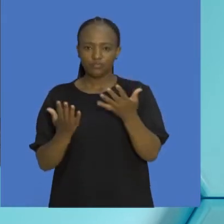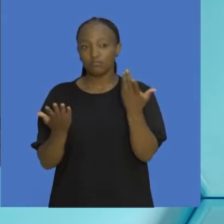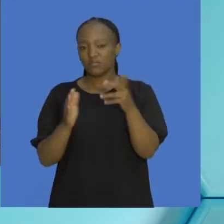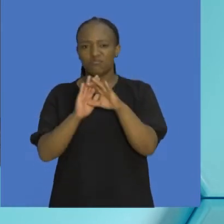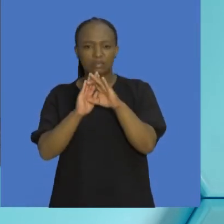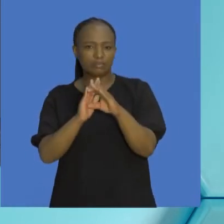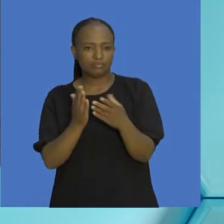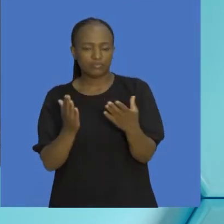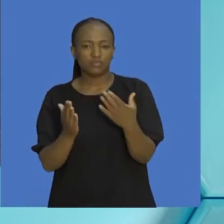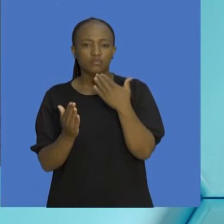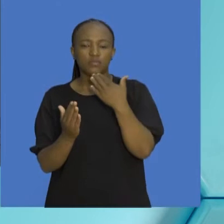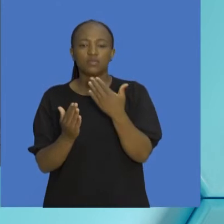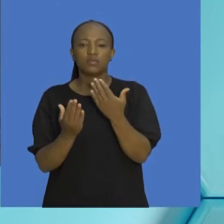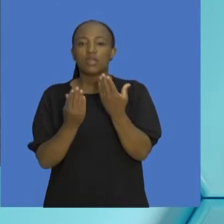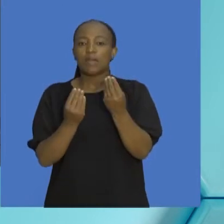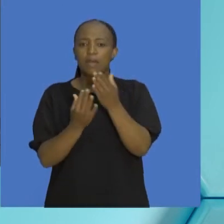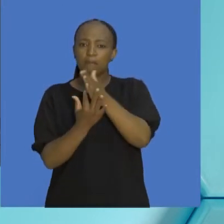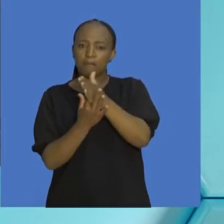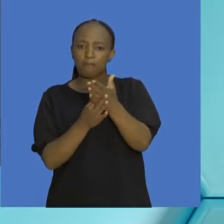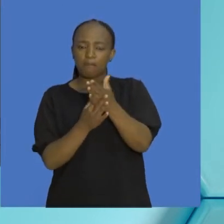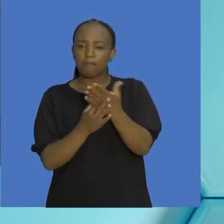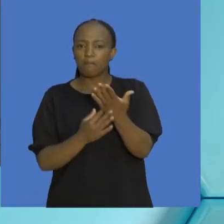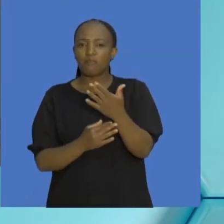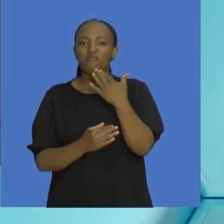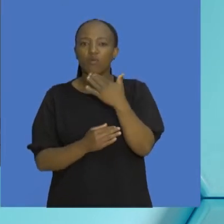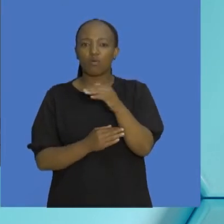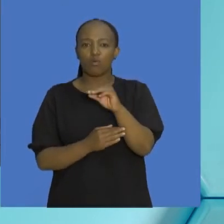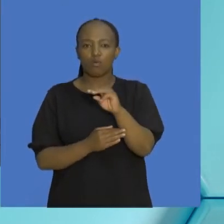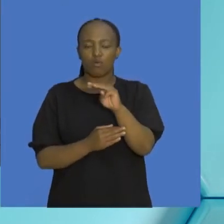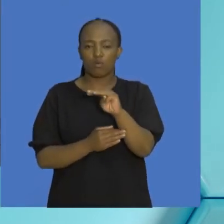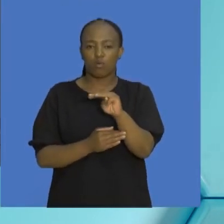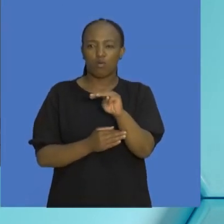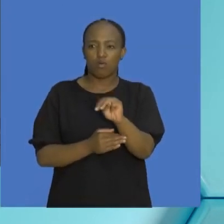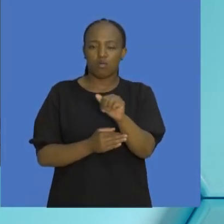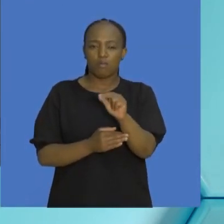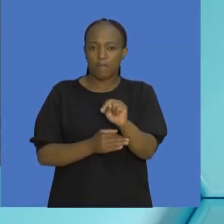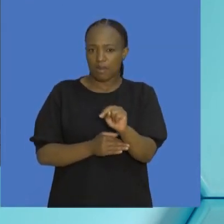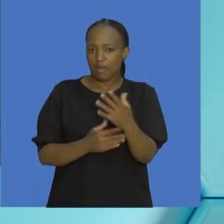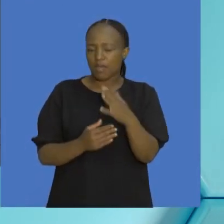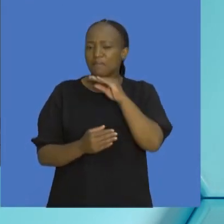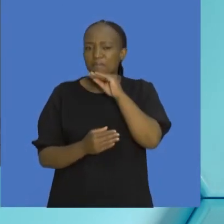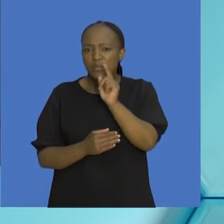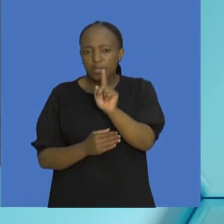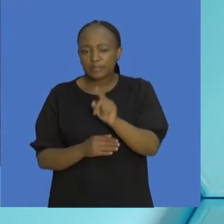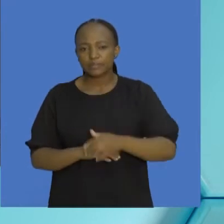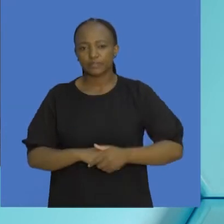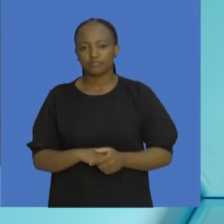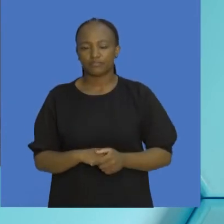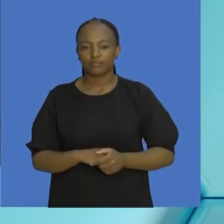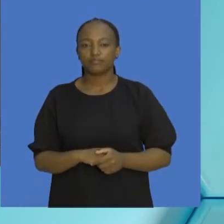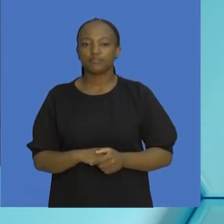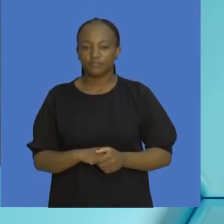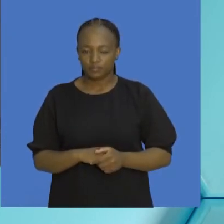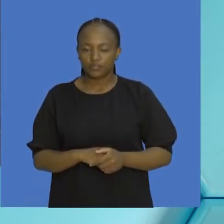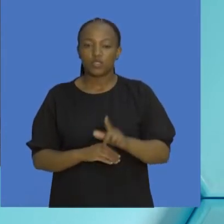What if the median is the same as the mean? What does that mean to you? Think about that while